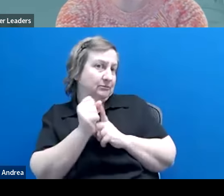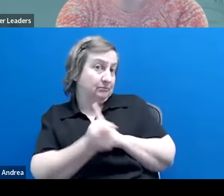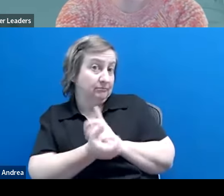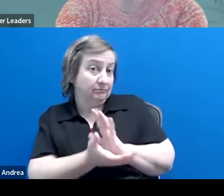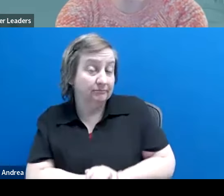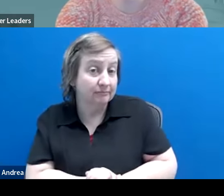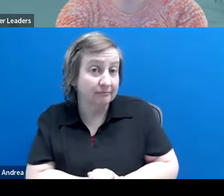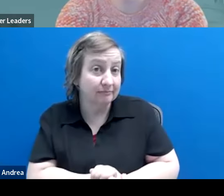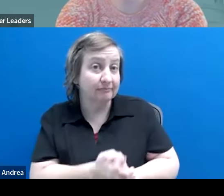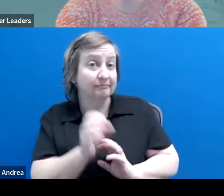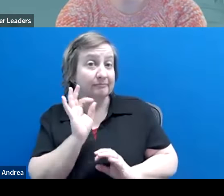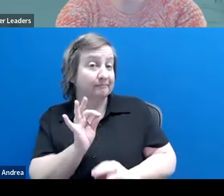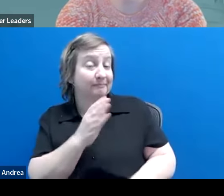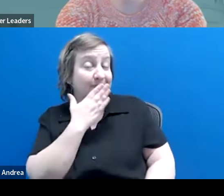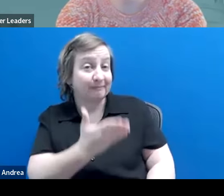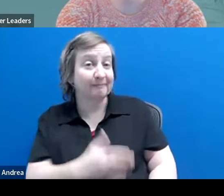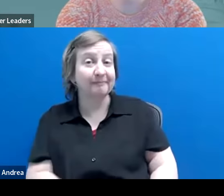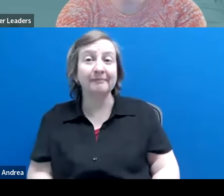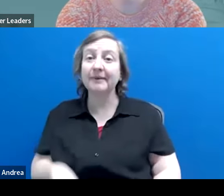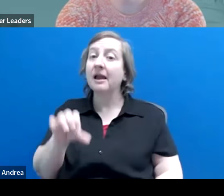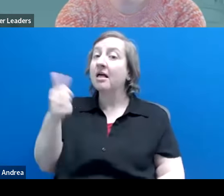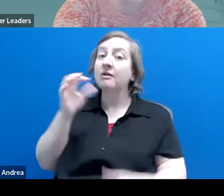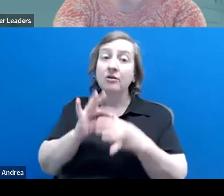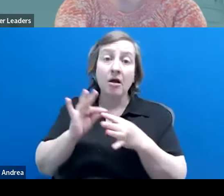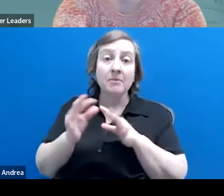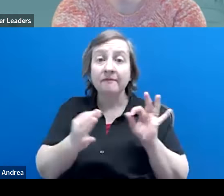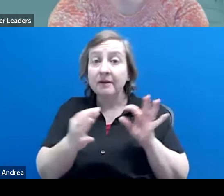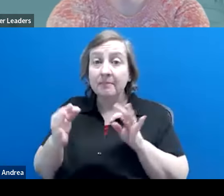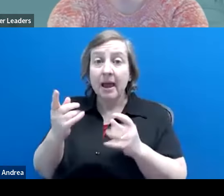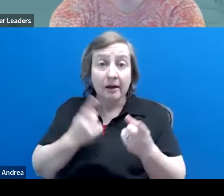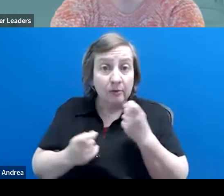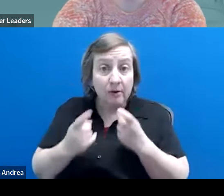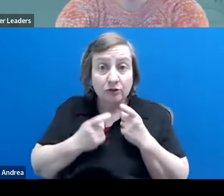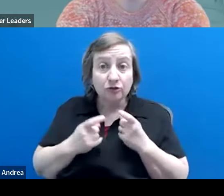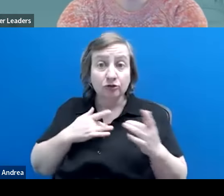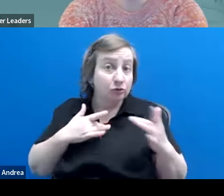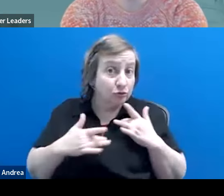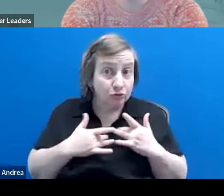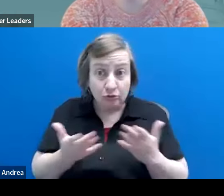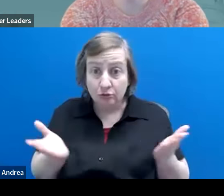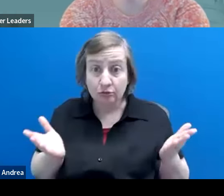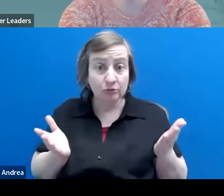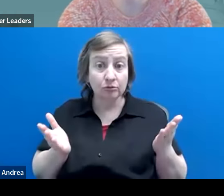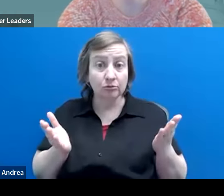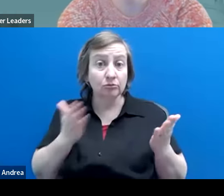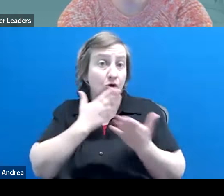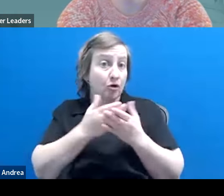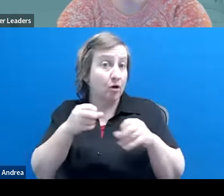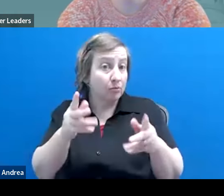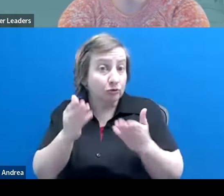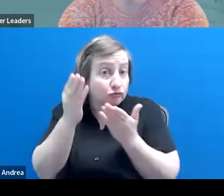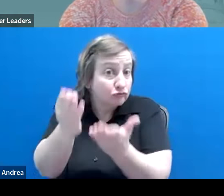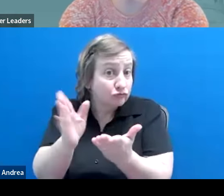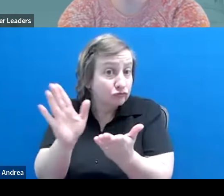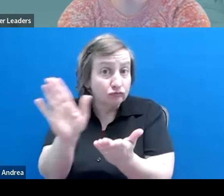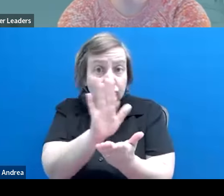changes. Okay, great. Any other comments, feedback, questions, concerns? It'd be a good opportunity to raise those too if you have